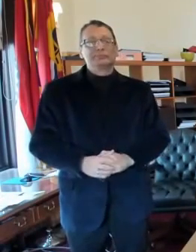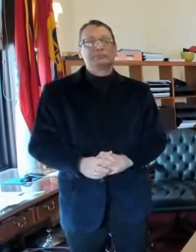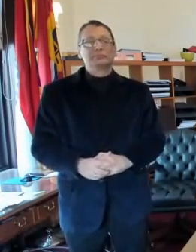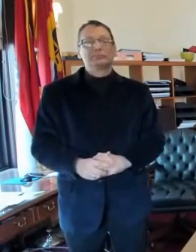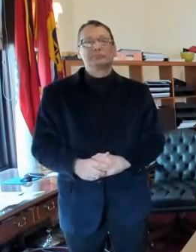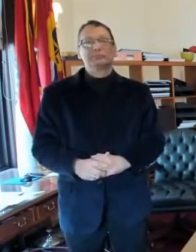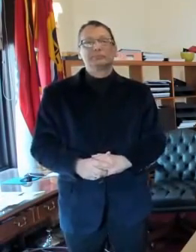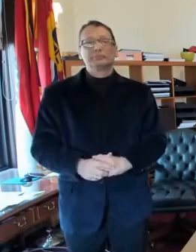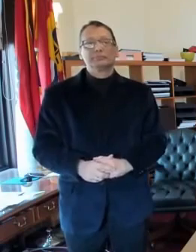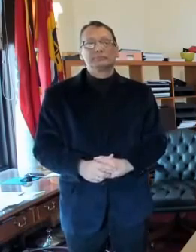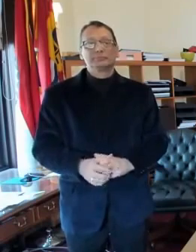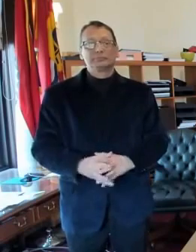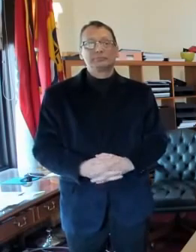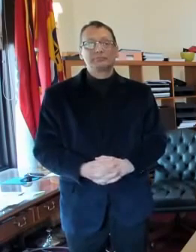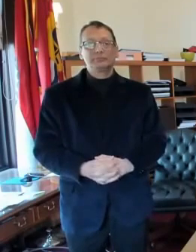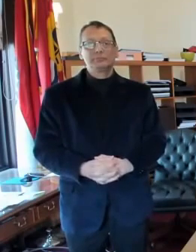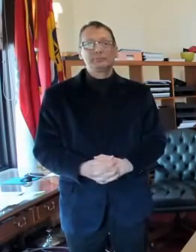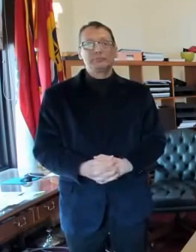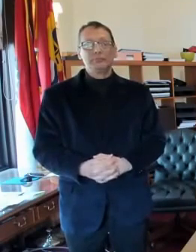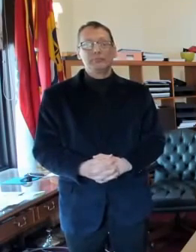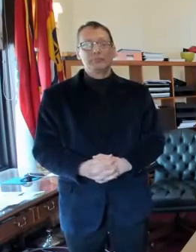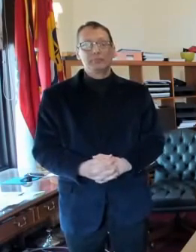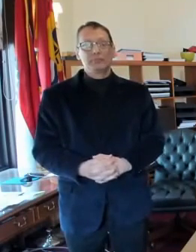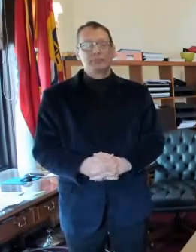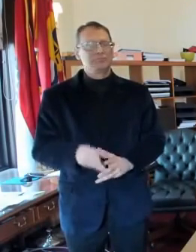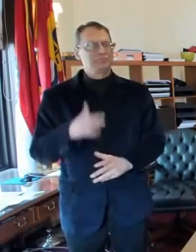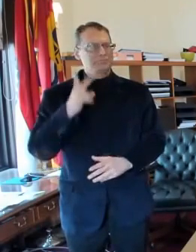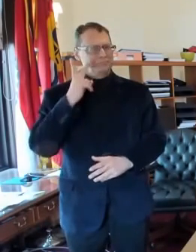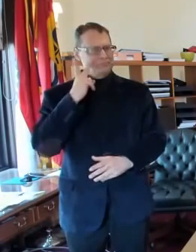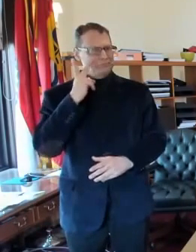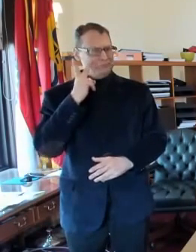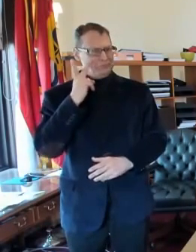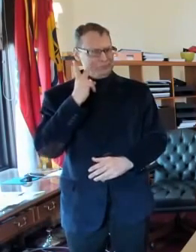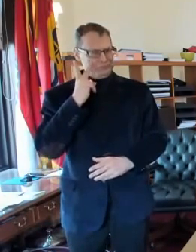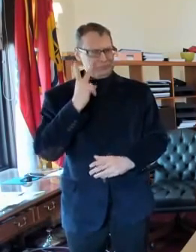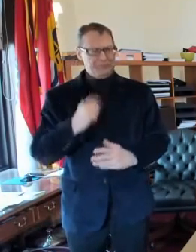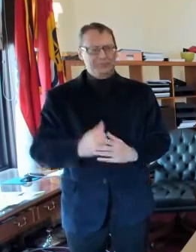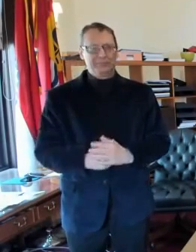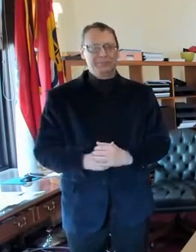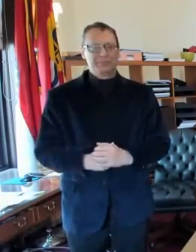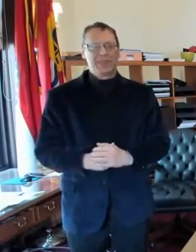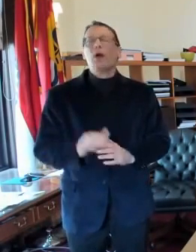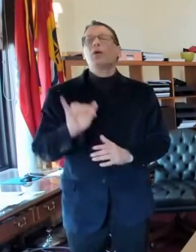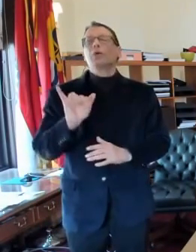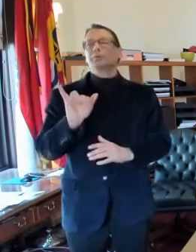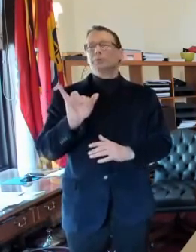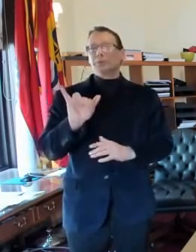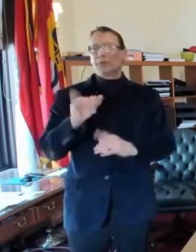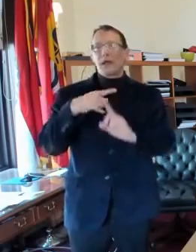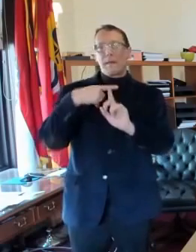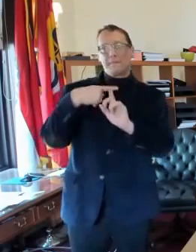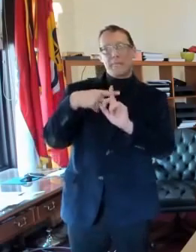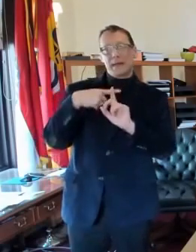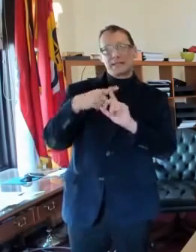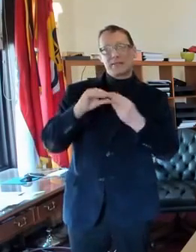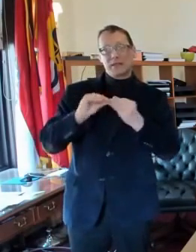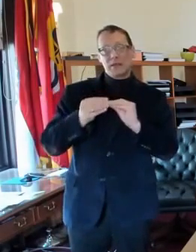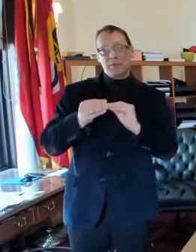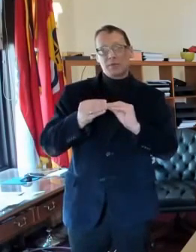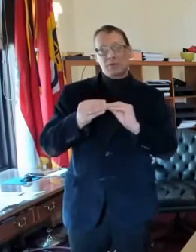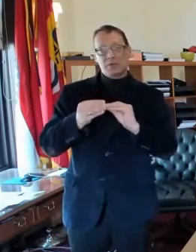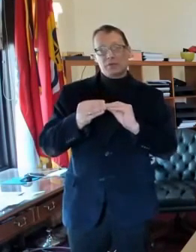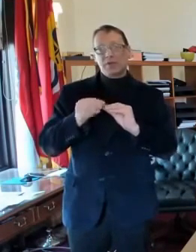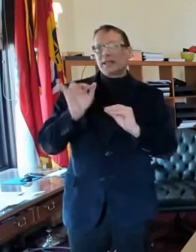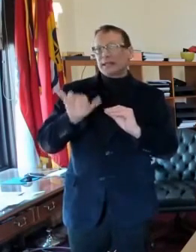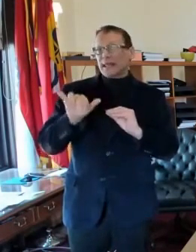Let me see here. Oh, the positivity rate, which, you know, that's